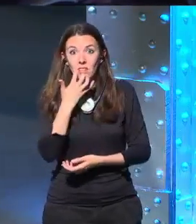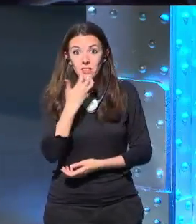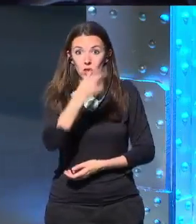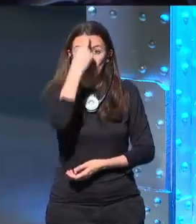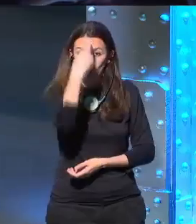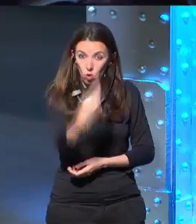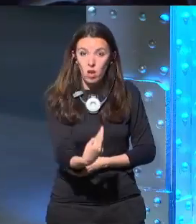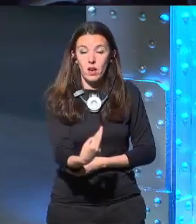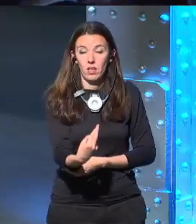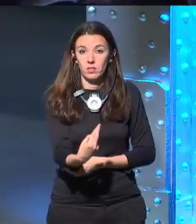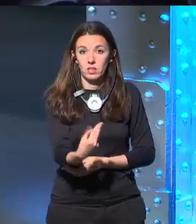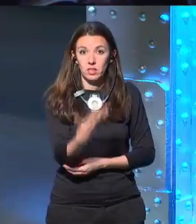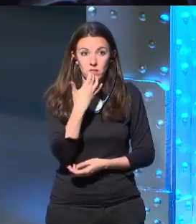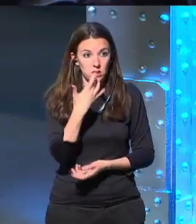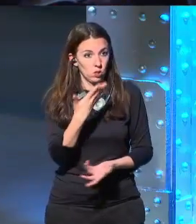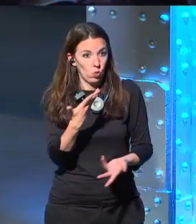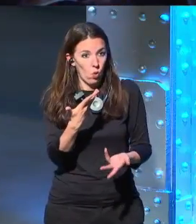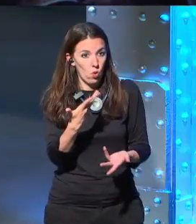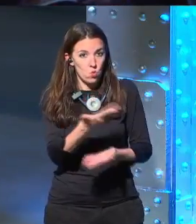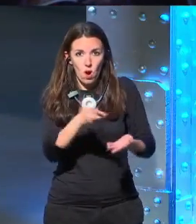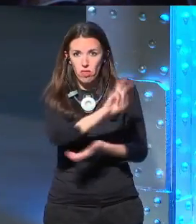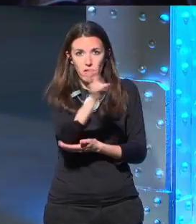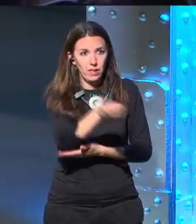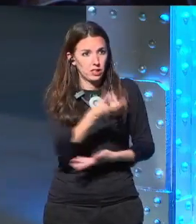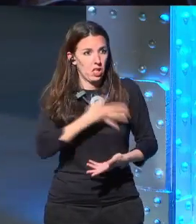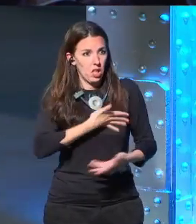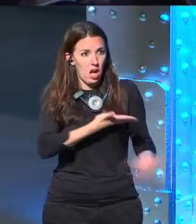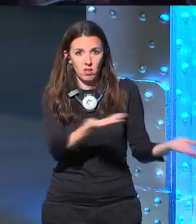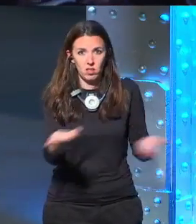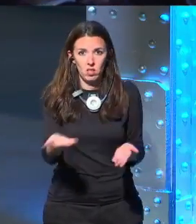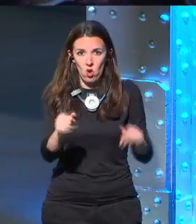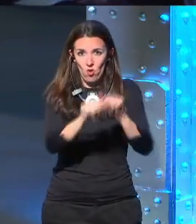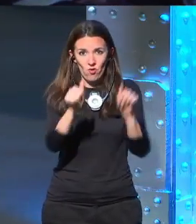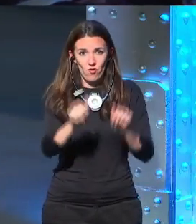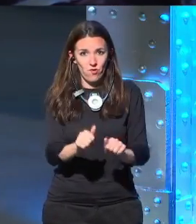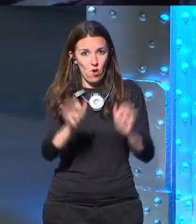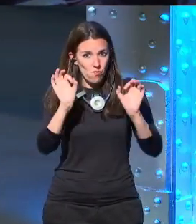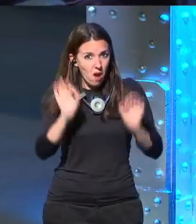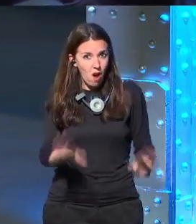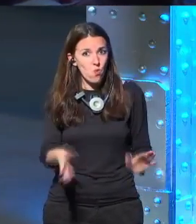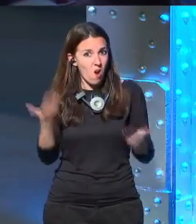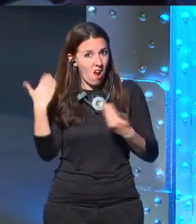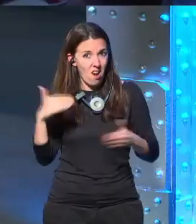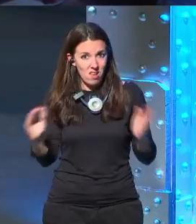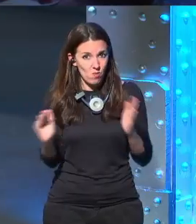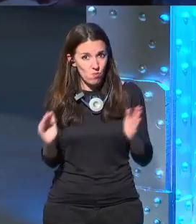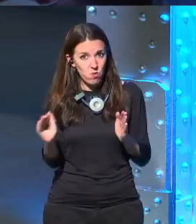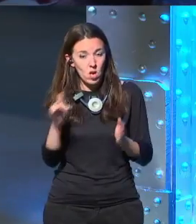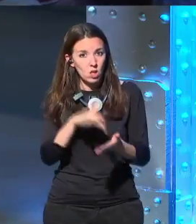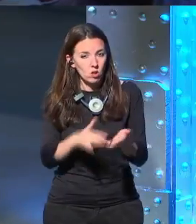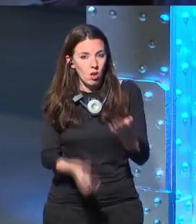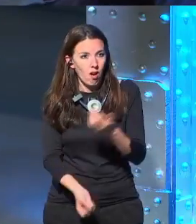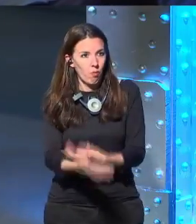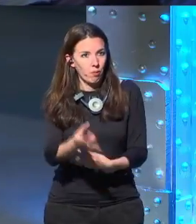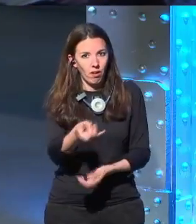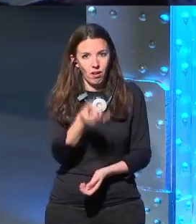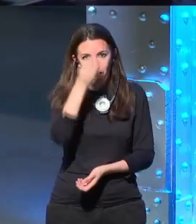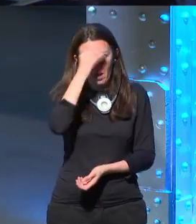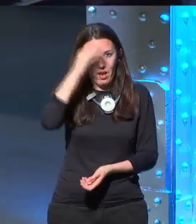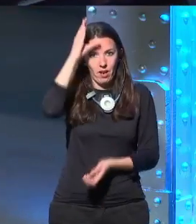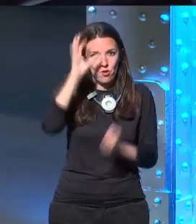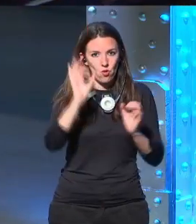to embrace diversity the way Florence was, you get people like Leonardo. And not